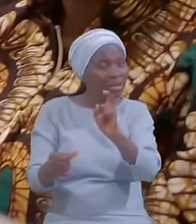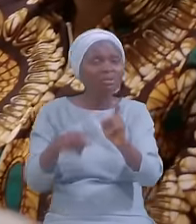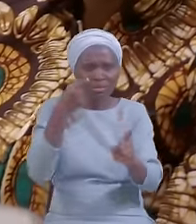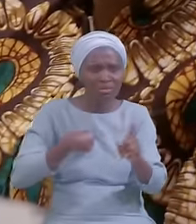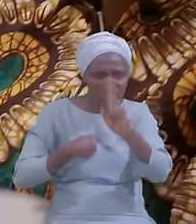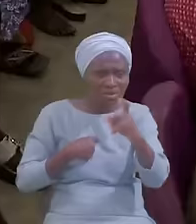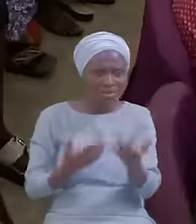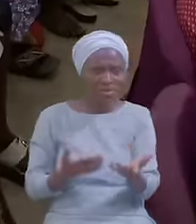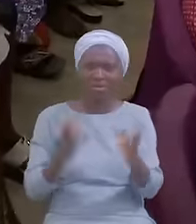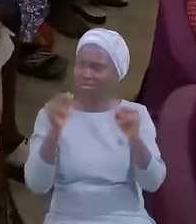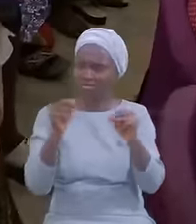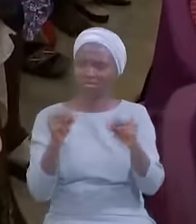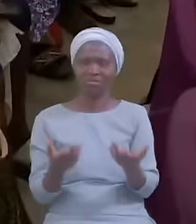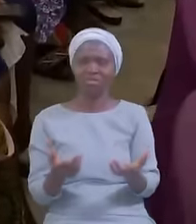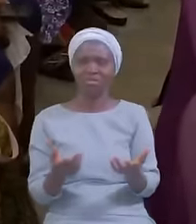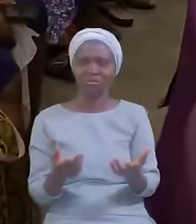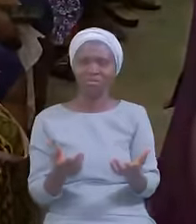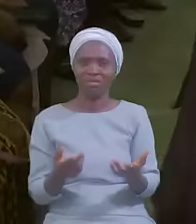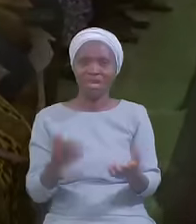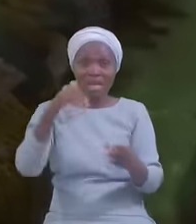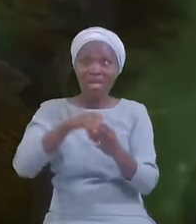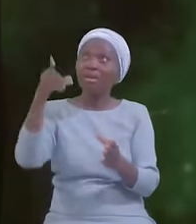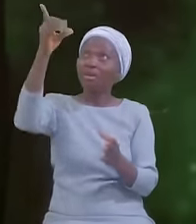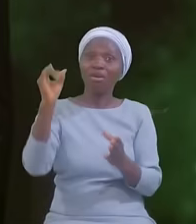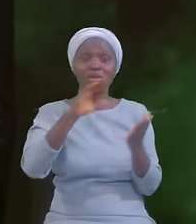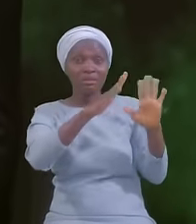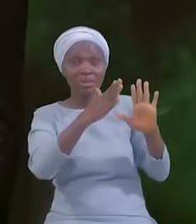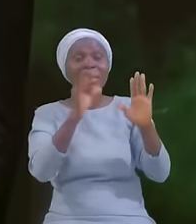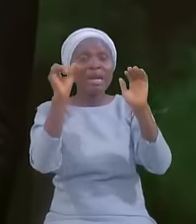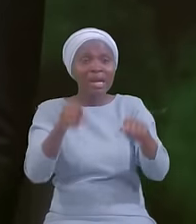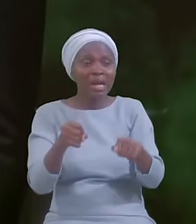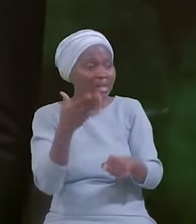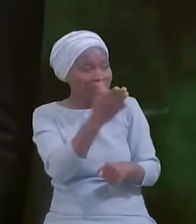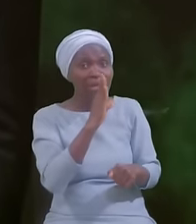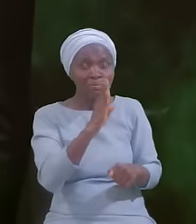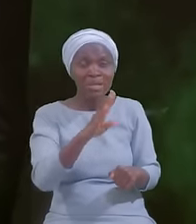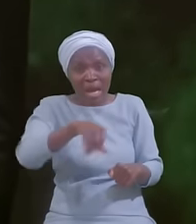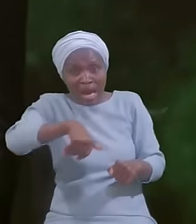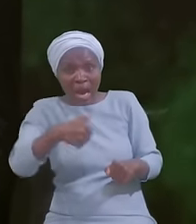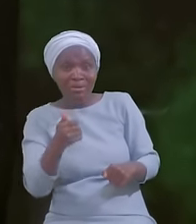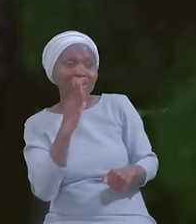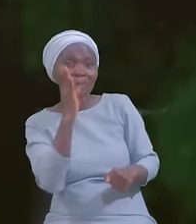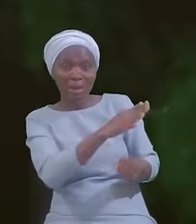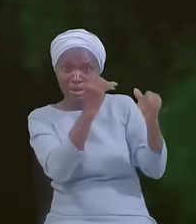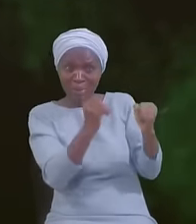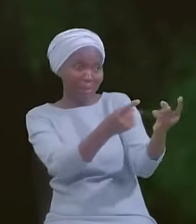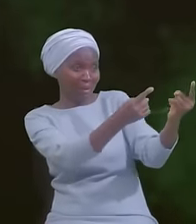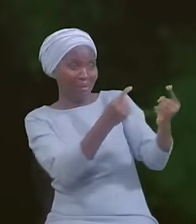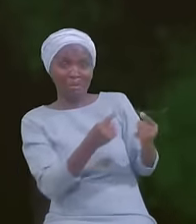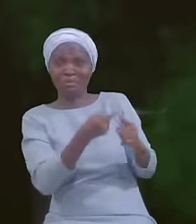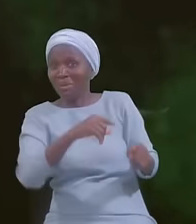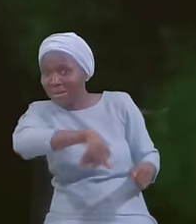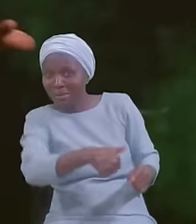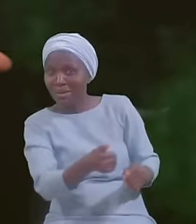me. In God's presence, can there be another power coming from any